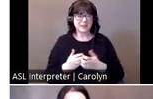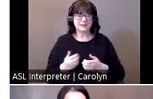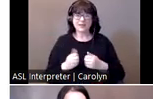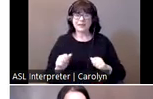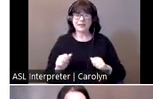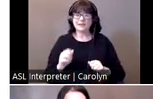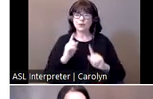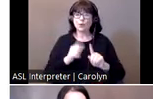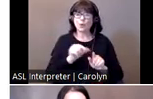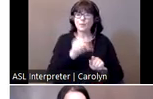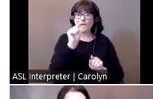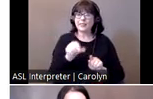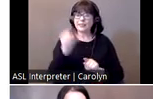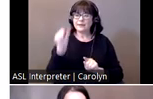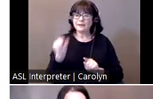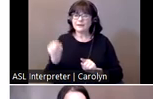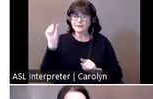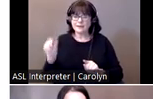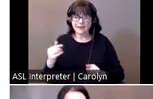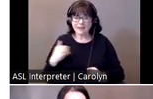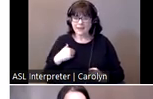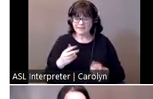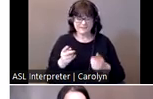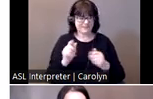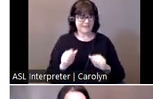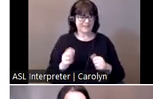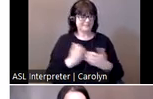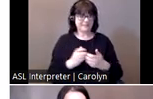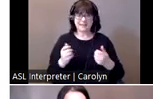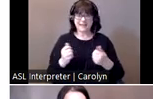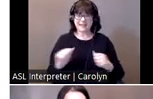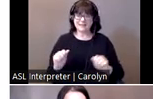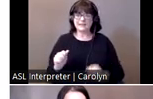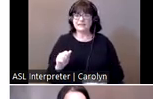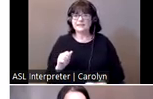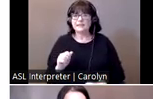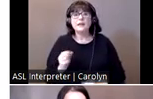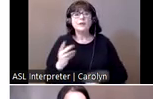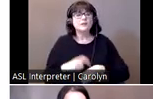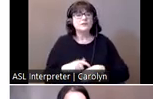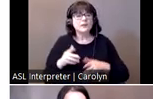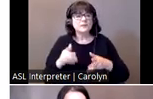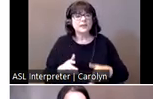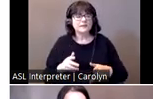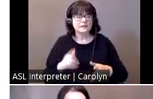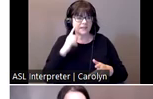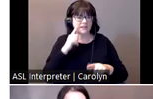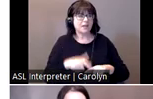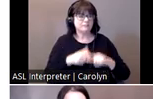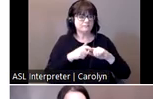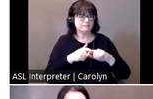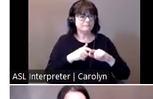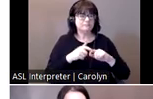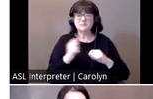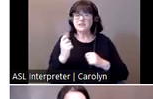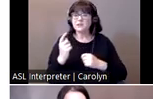So we have how much time left? Really just want to leave a little bit of time for questions. So I think that we can pause there. And we